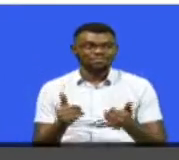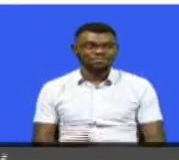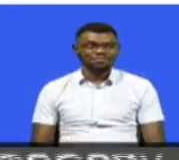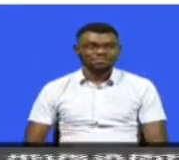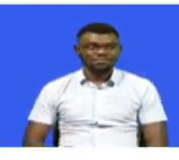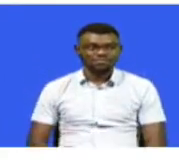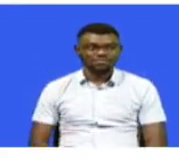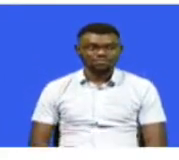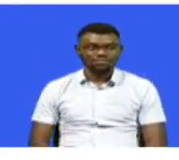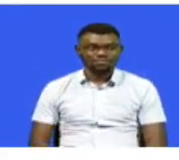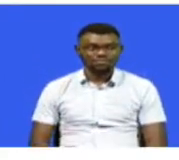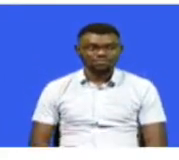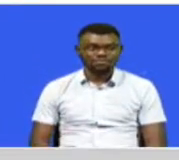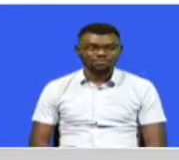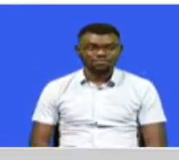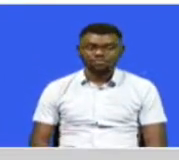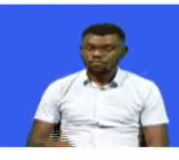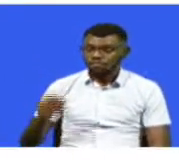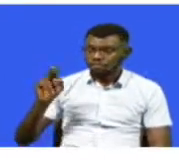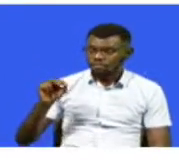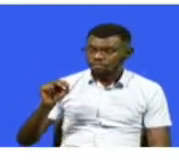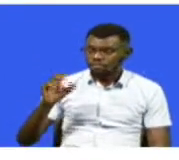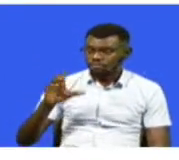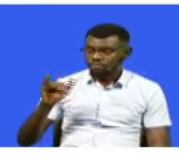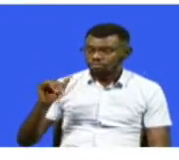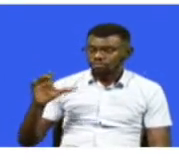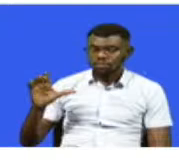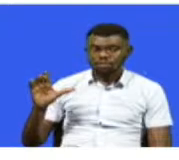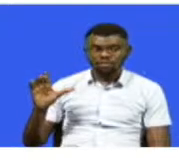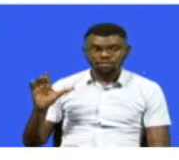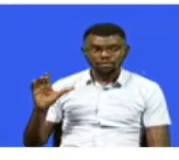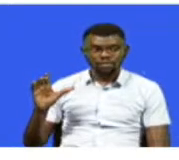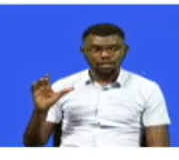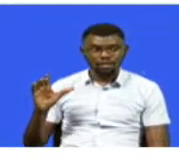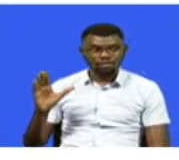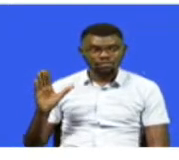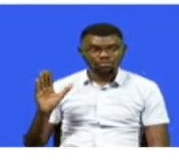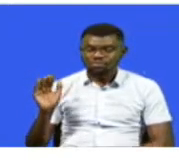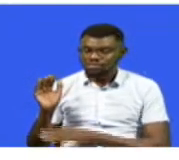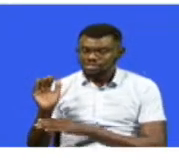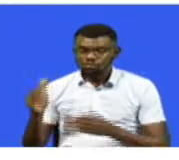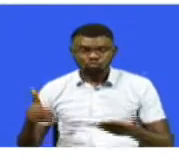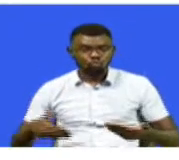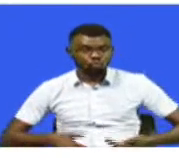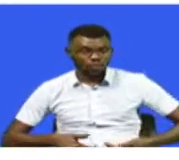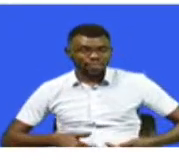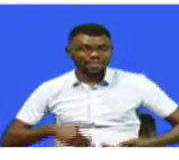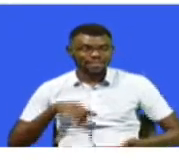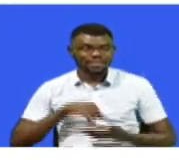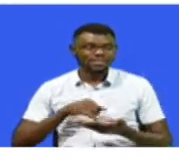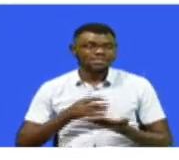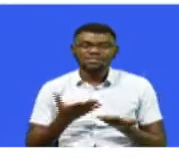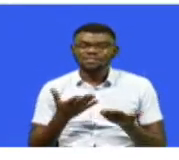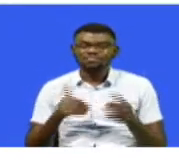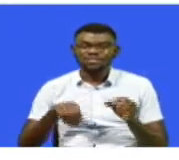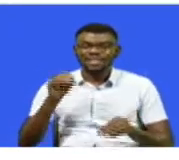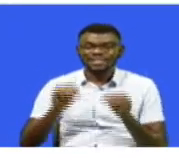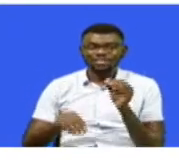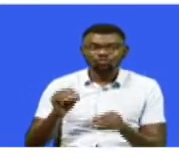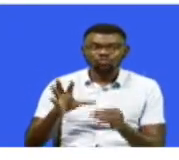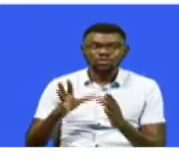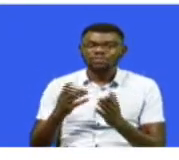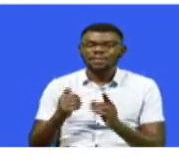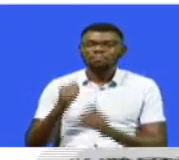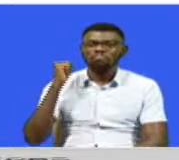Now, the National Cohesion and Integration Commission is asking the youth to participate in the electoral process without engaging in